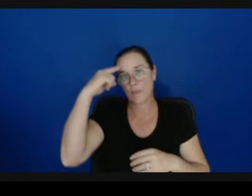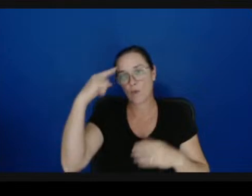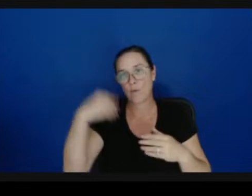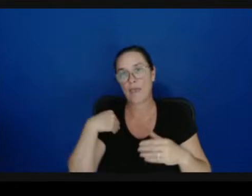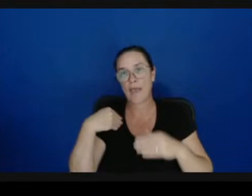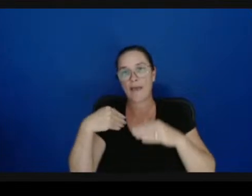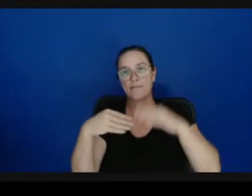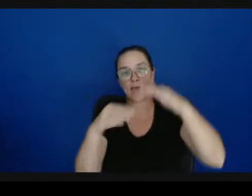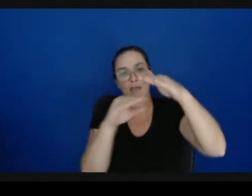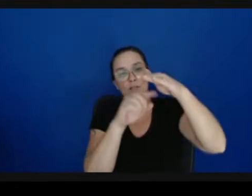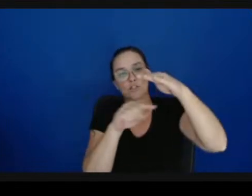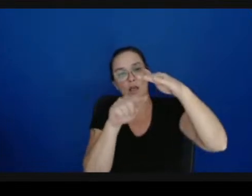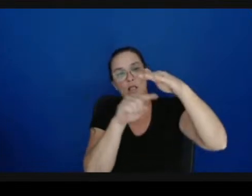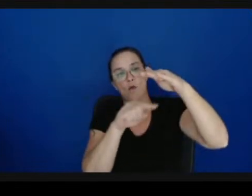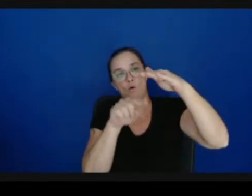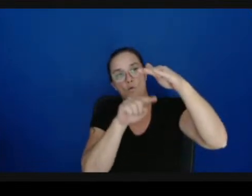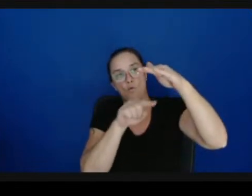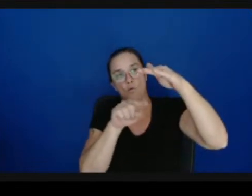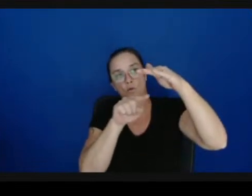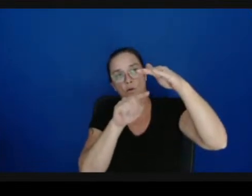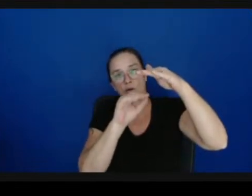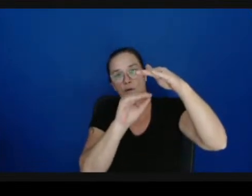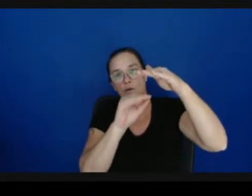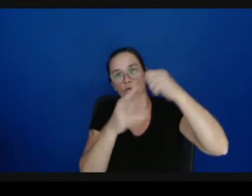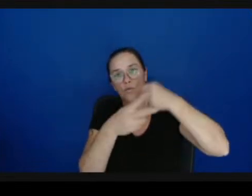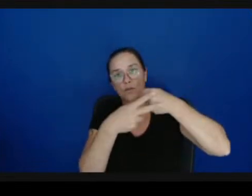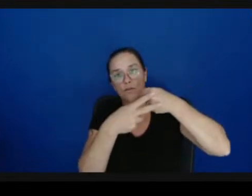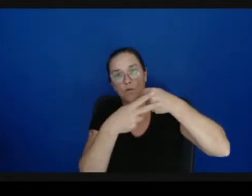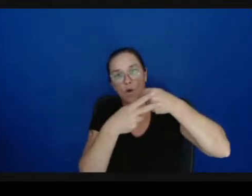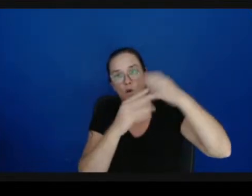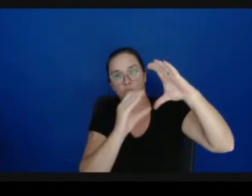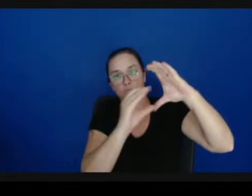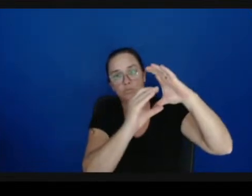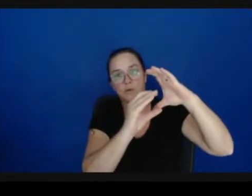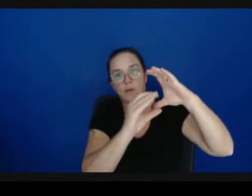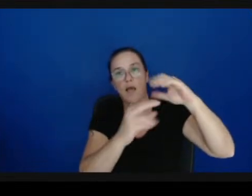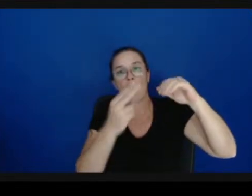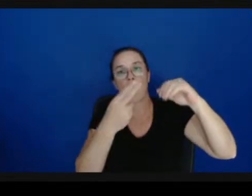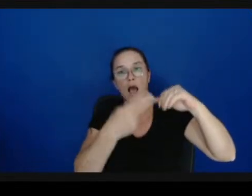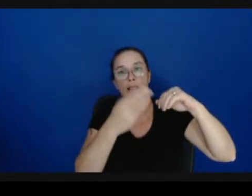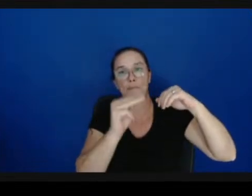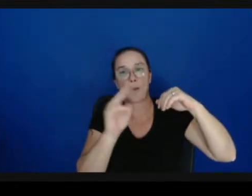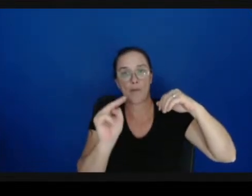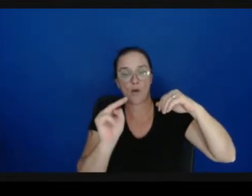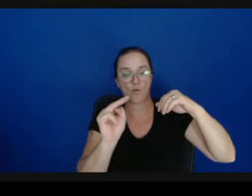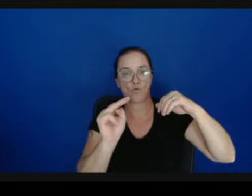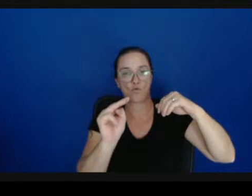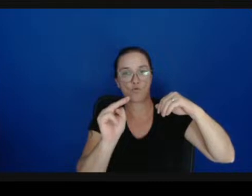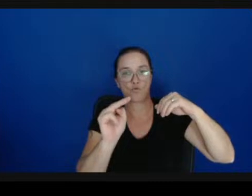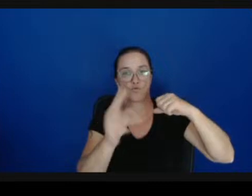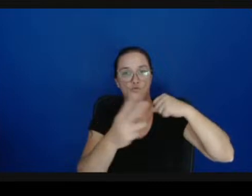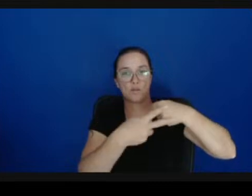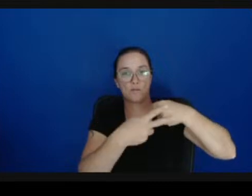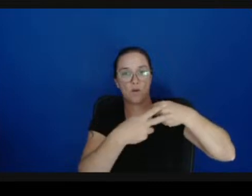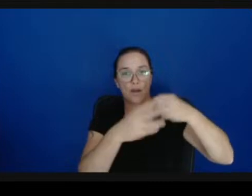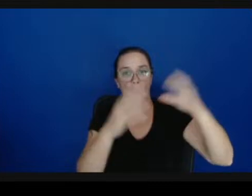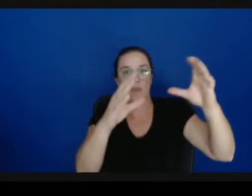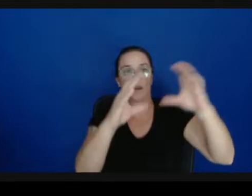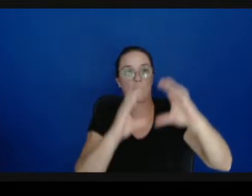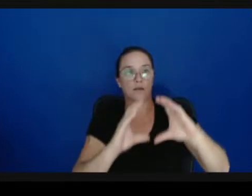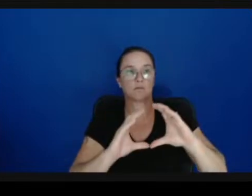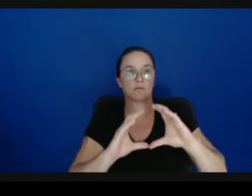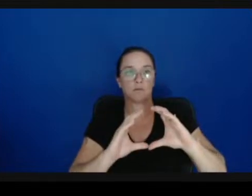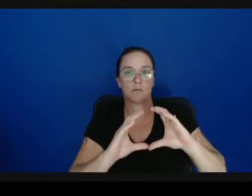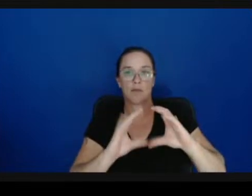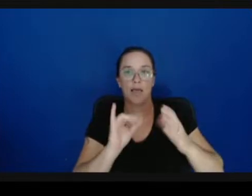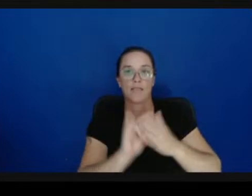shallow magma reservoir called the Hale Reservoir with the H here. And we have a deeper one. That's